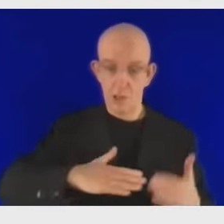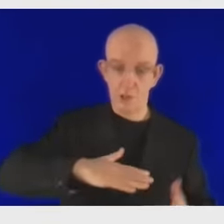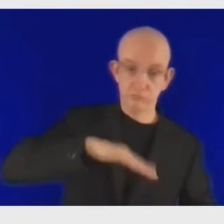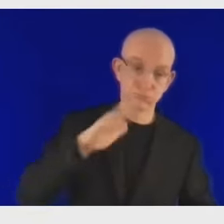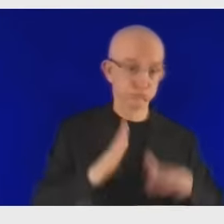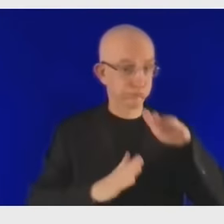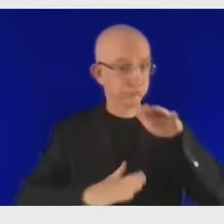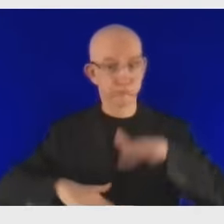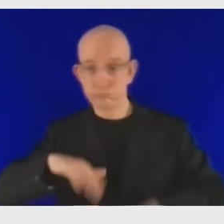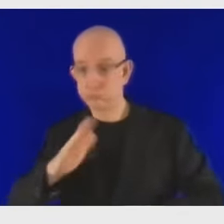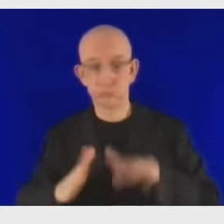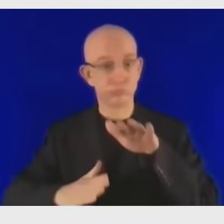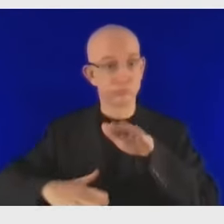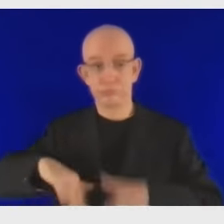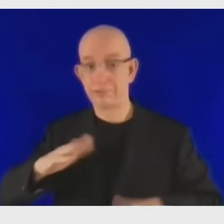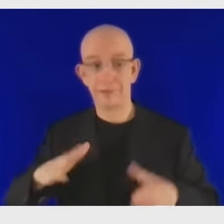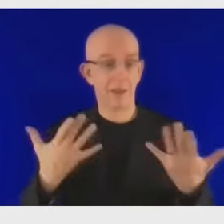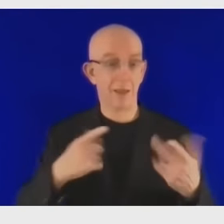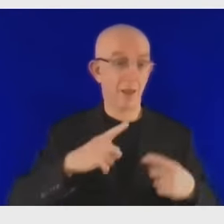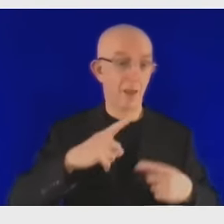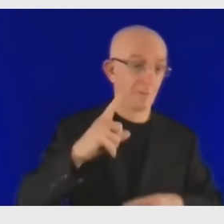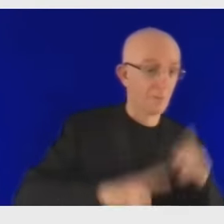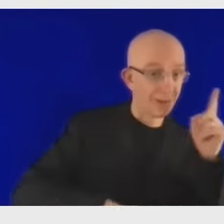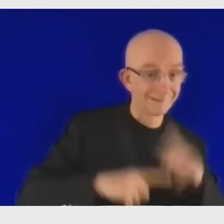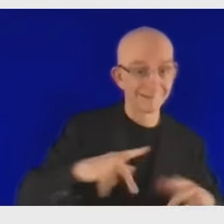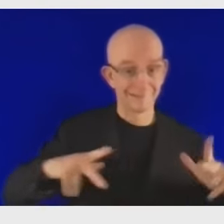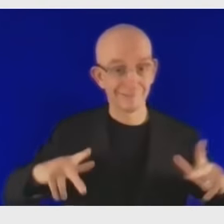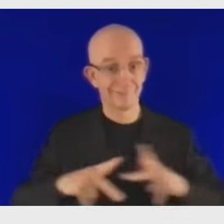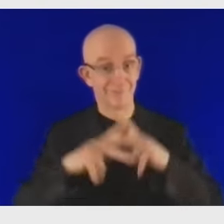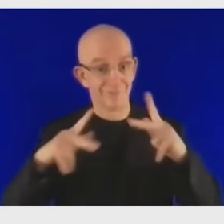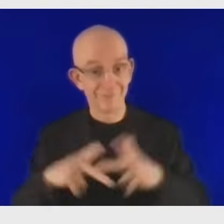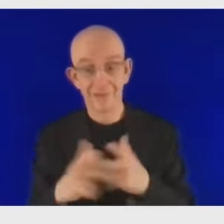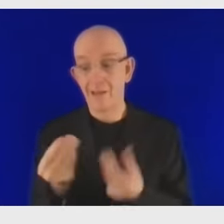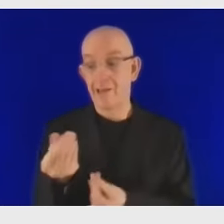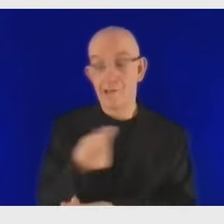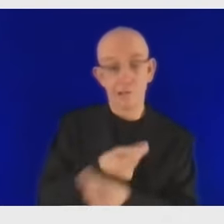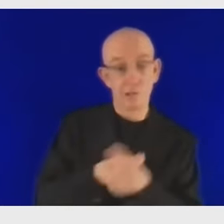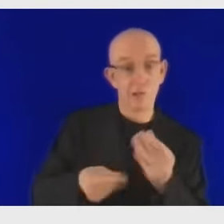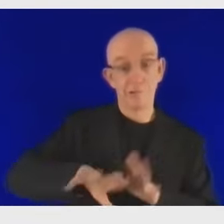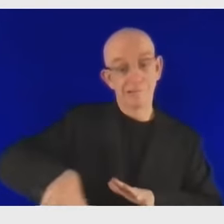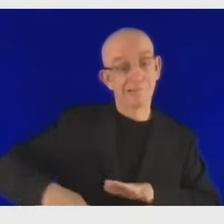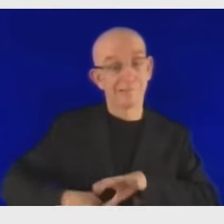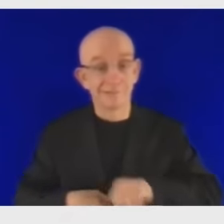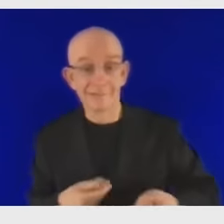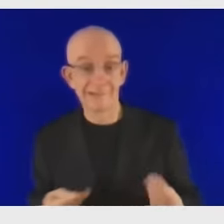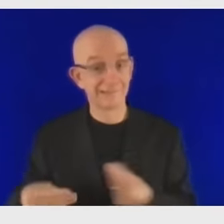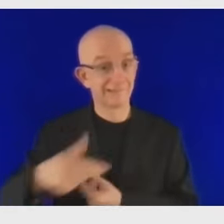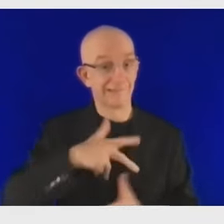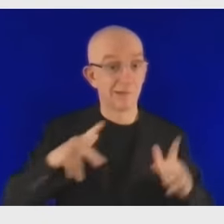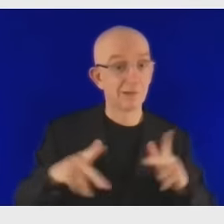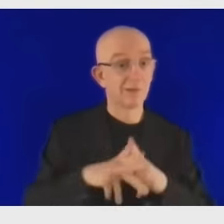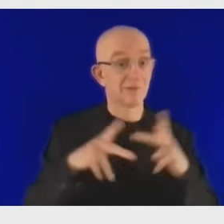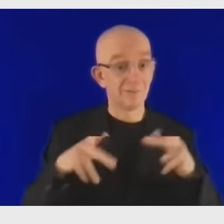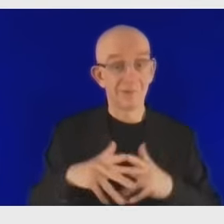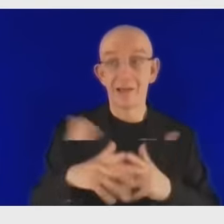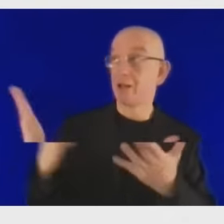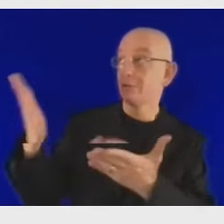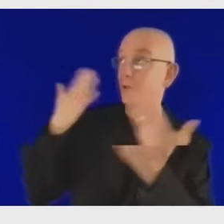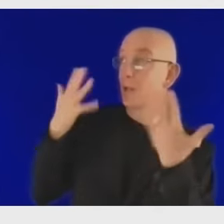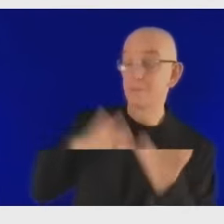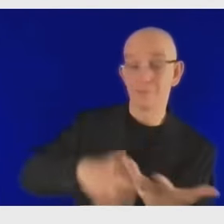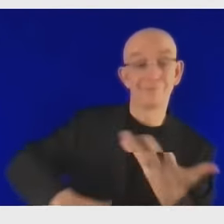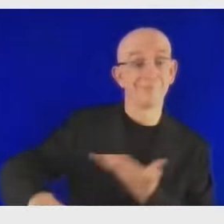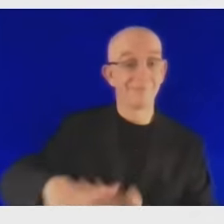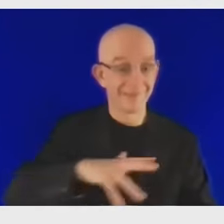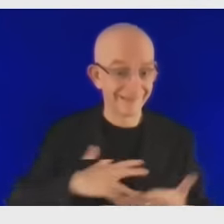also climate crisis. It's one of the most vulnerable regions in terms of climate crisis. We are talking about deforestation, we're talking